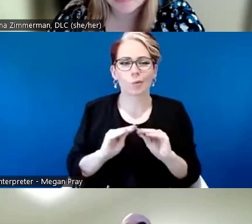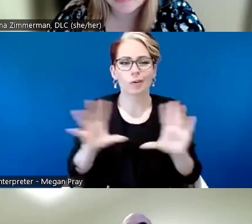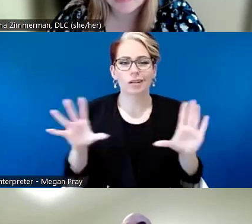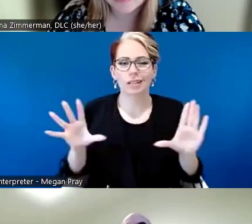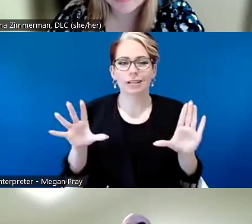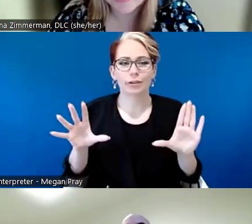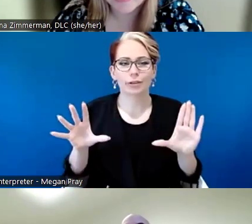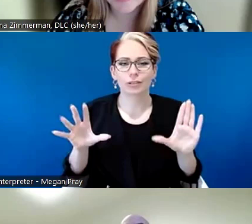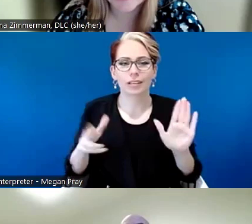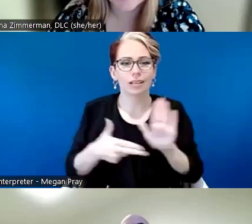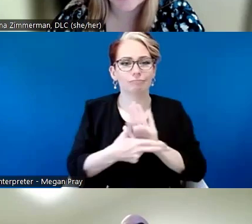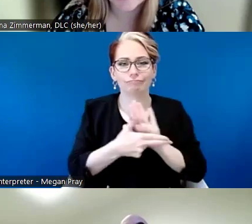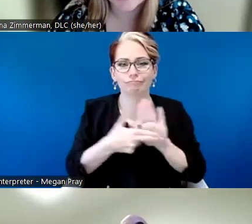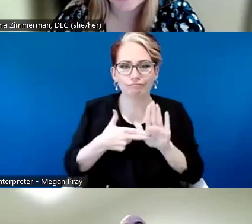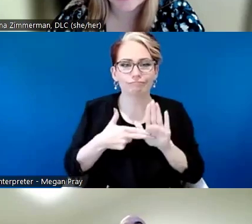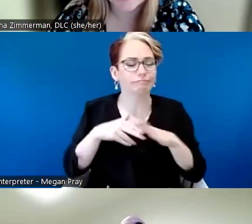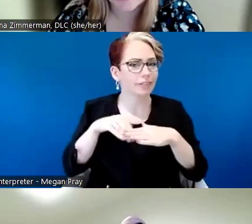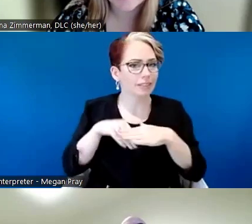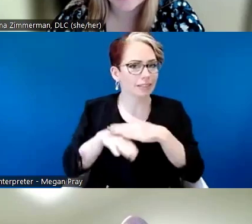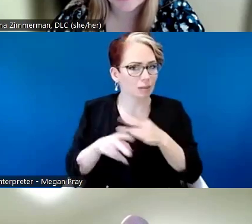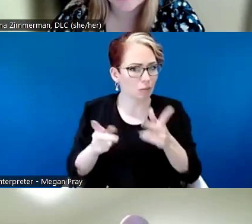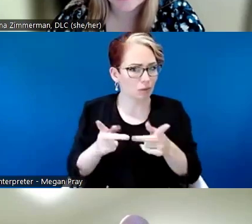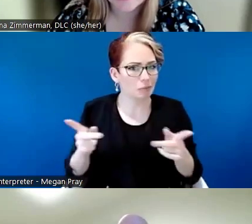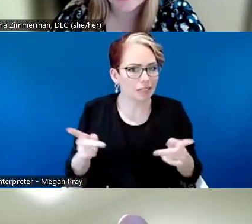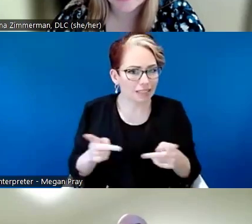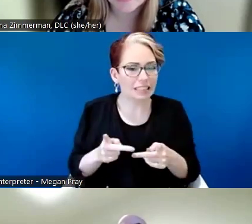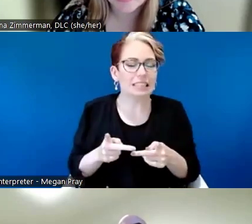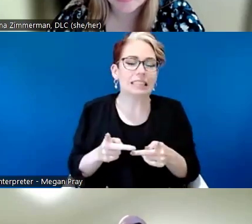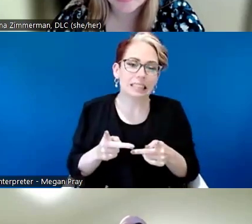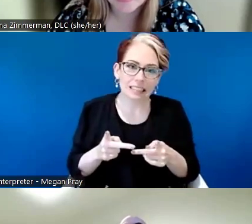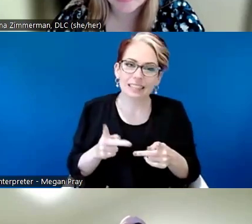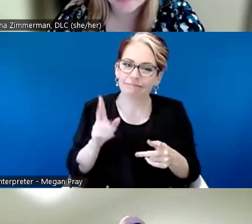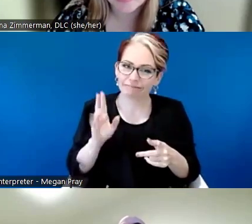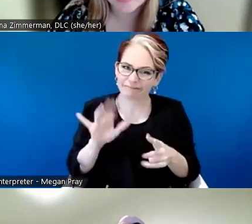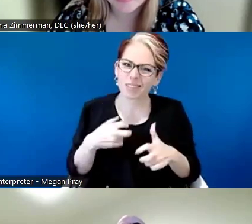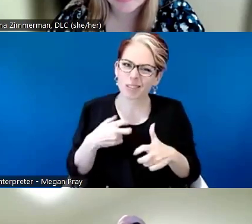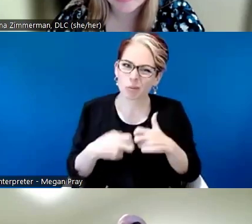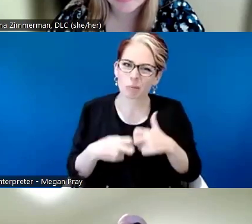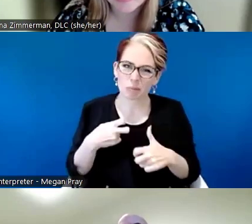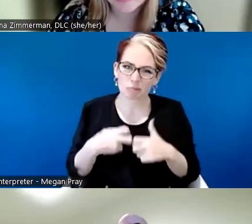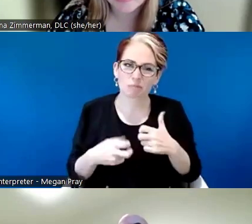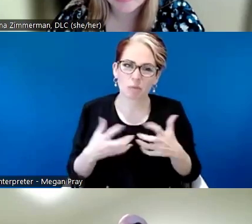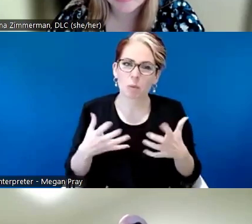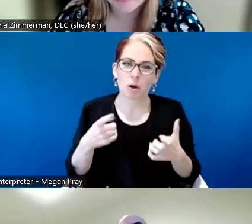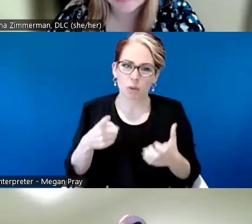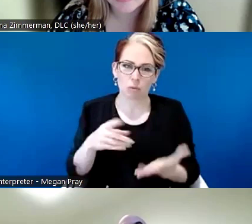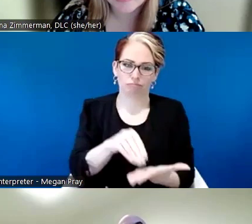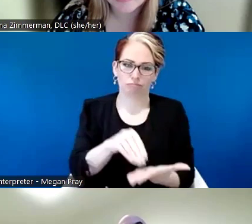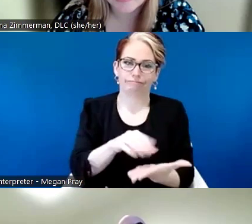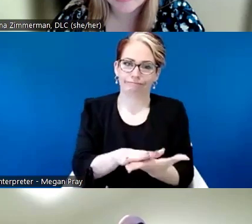marked accessible spaces, that would certainly be an issue that we would want you to flag.